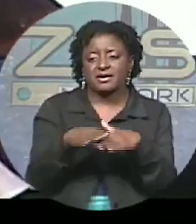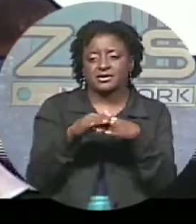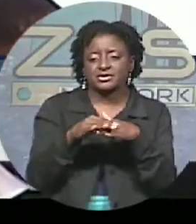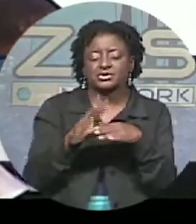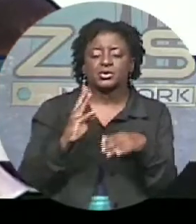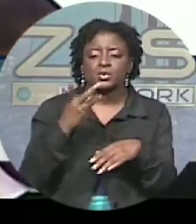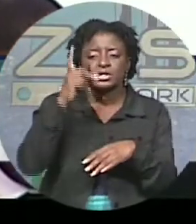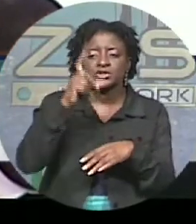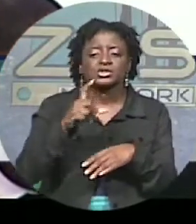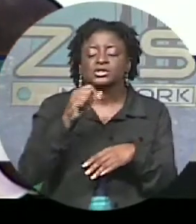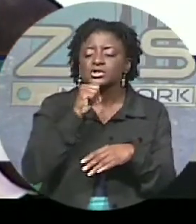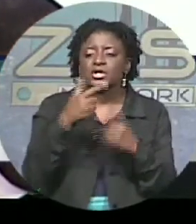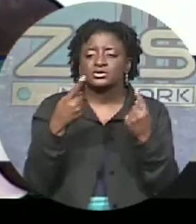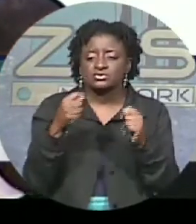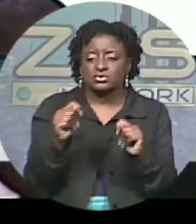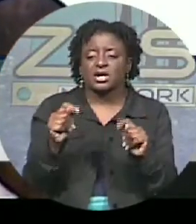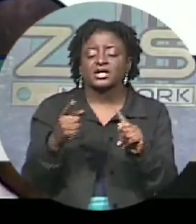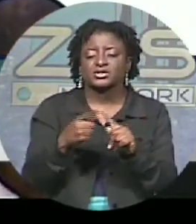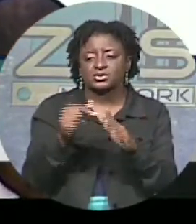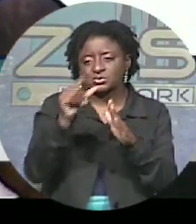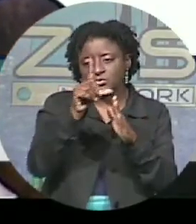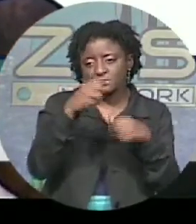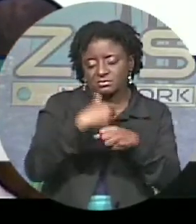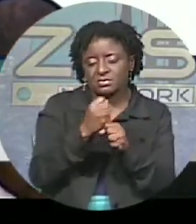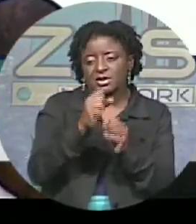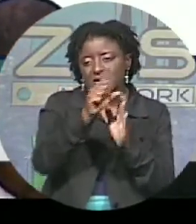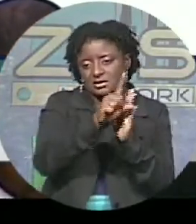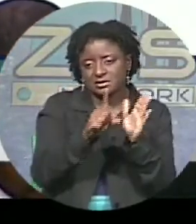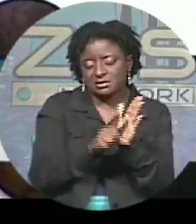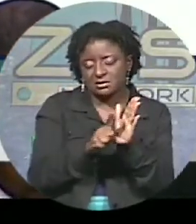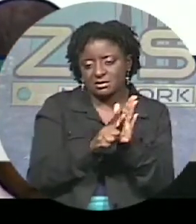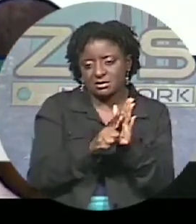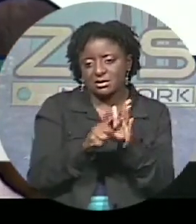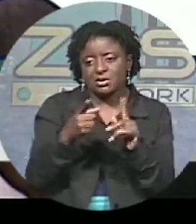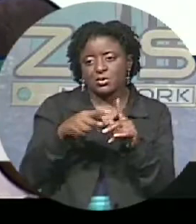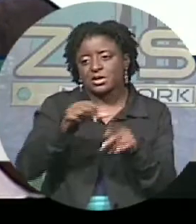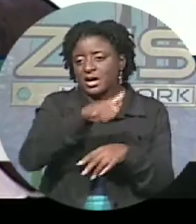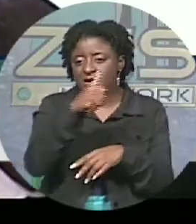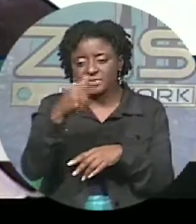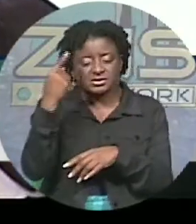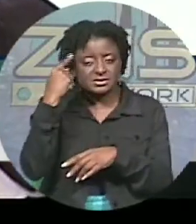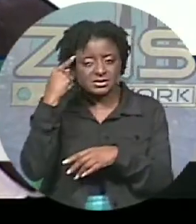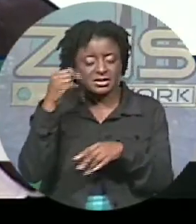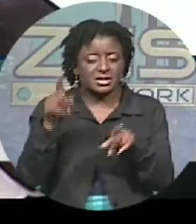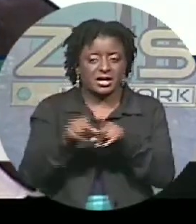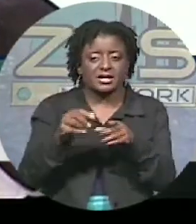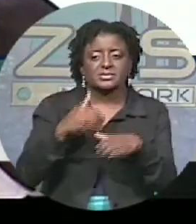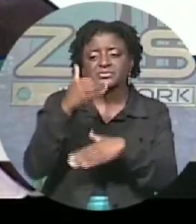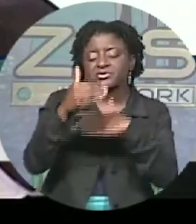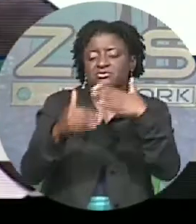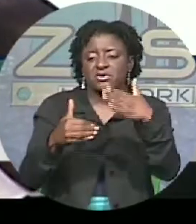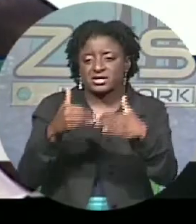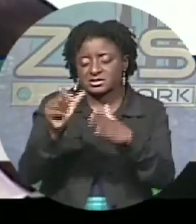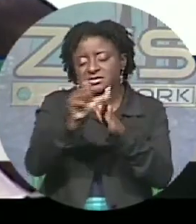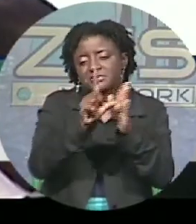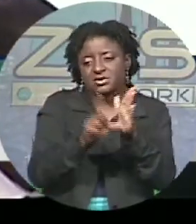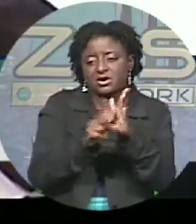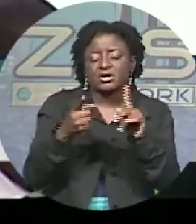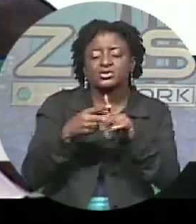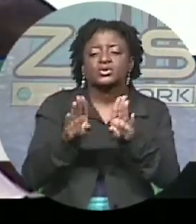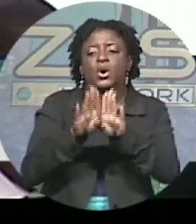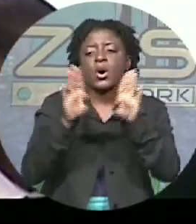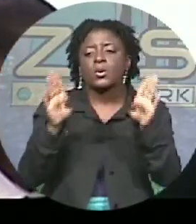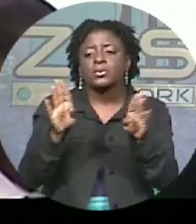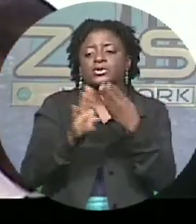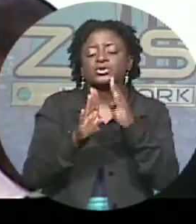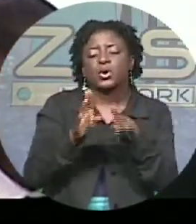legislate what others would see as progressive legislation to open the door to these unions without the